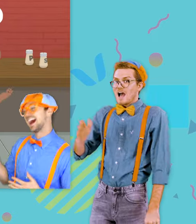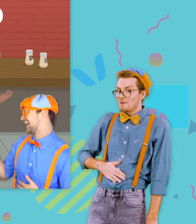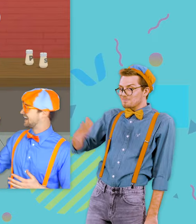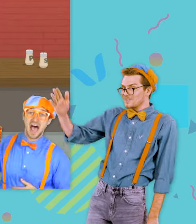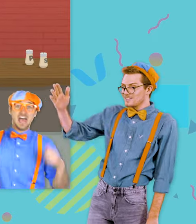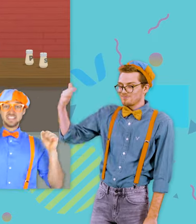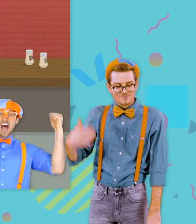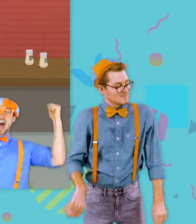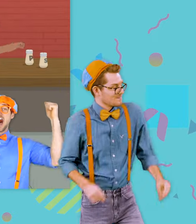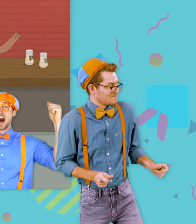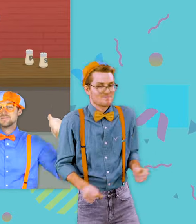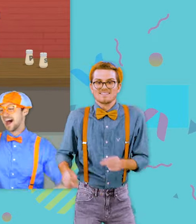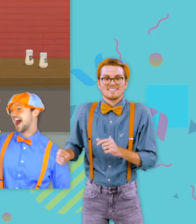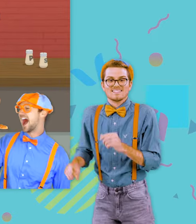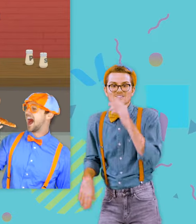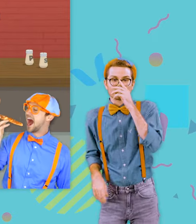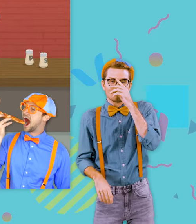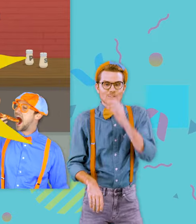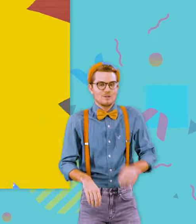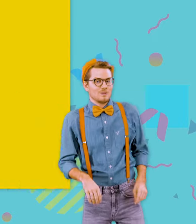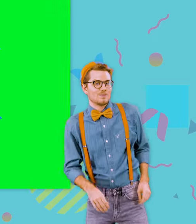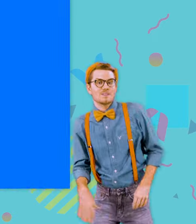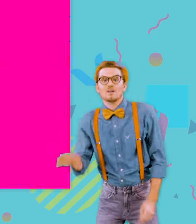pizza. Yum!